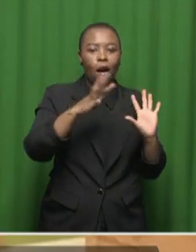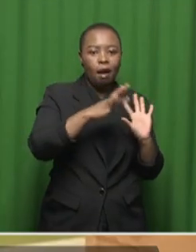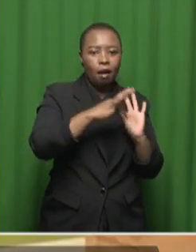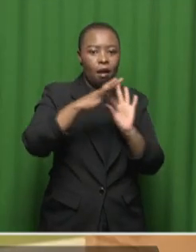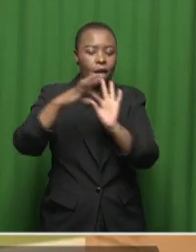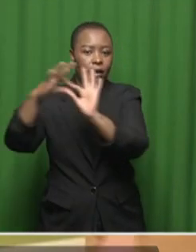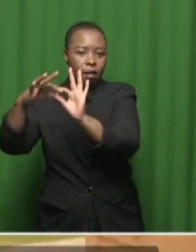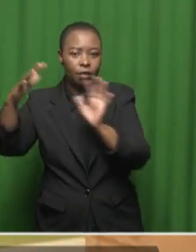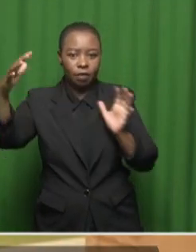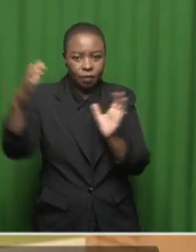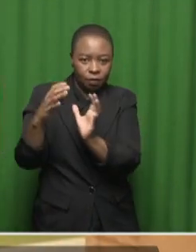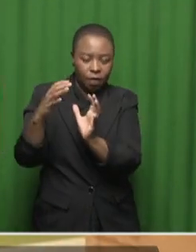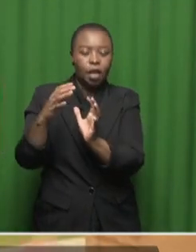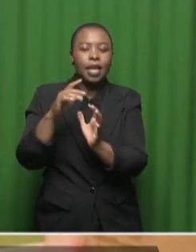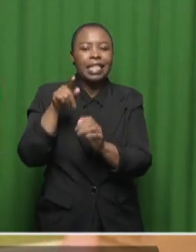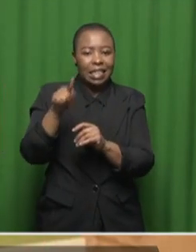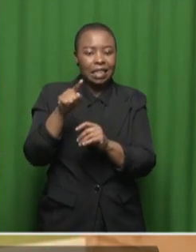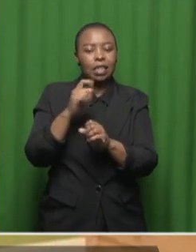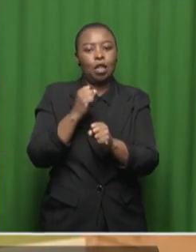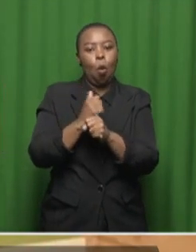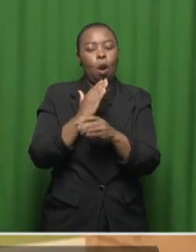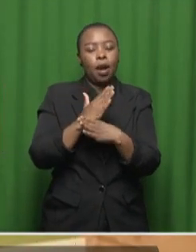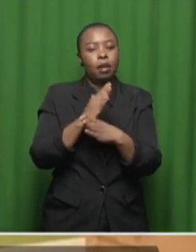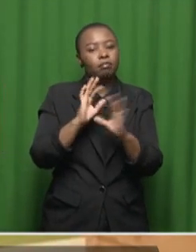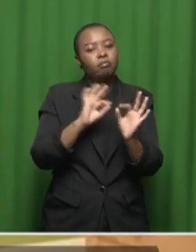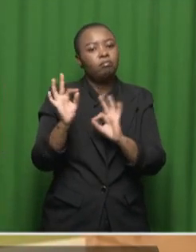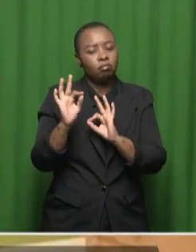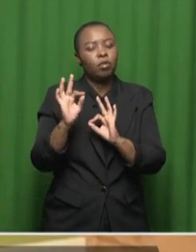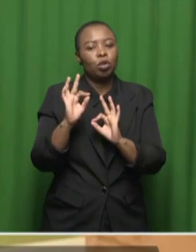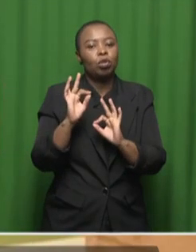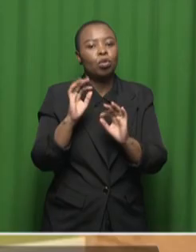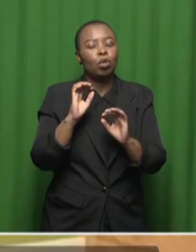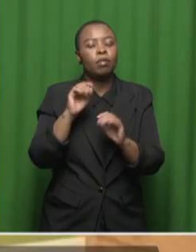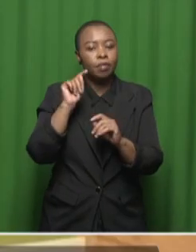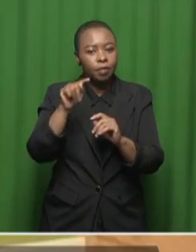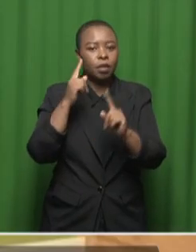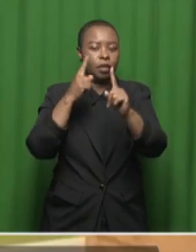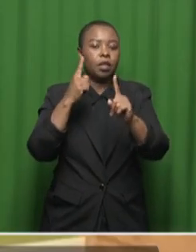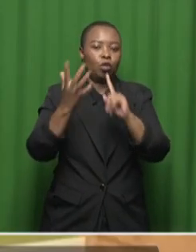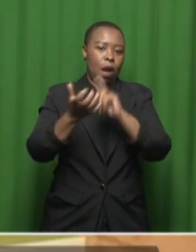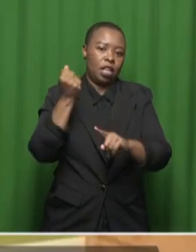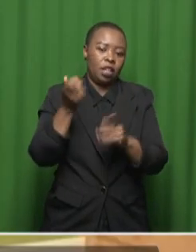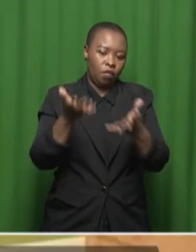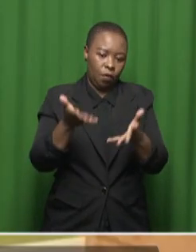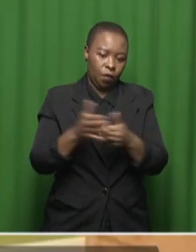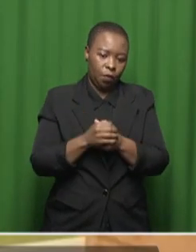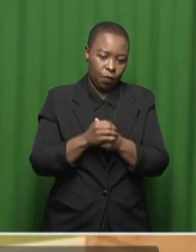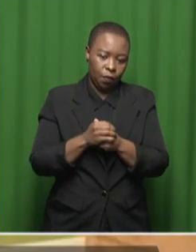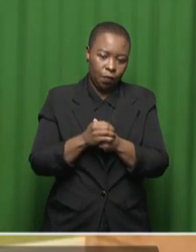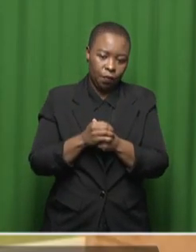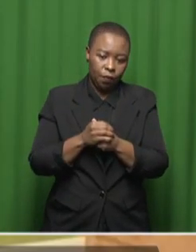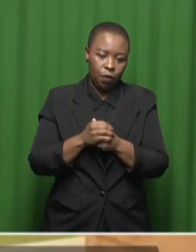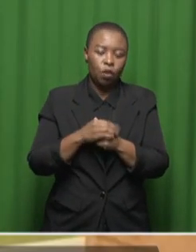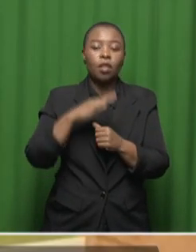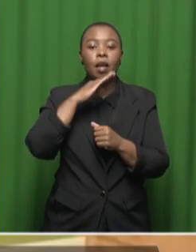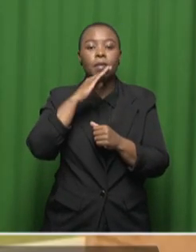works beautifully in ensuring that you then see this pathway throughout the system and that leading all the way to the Proteas